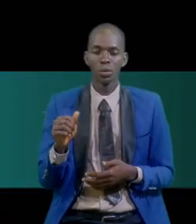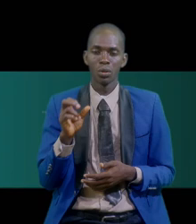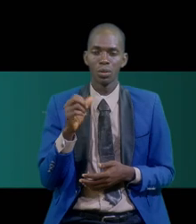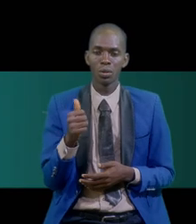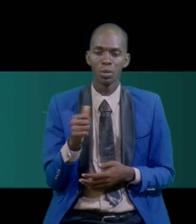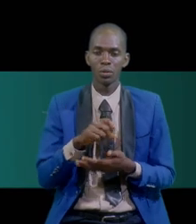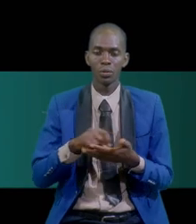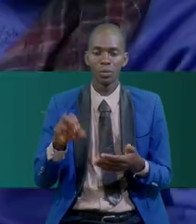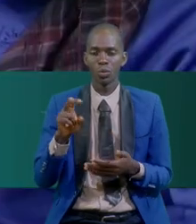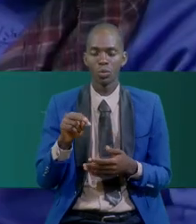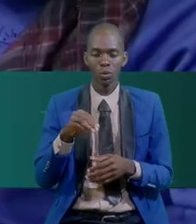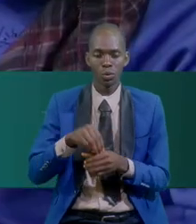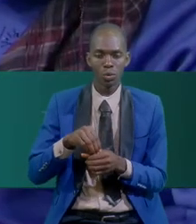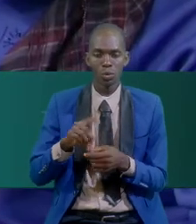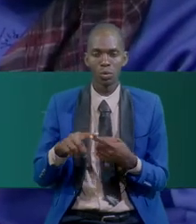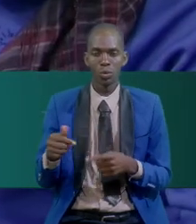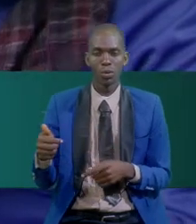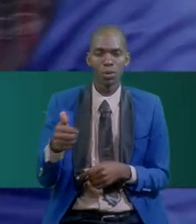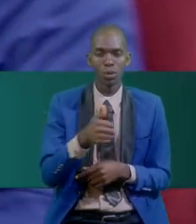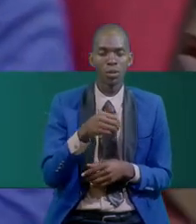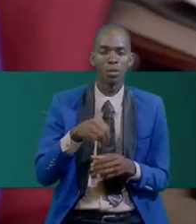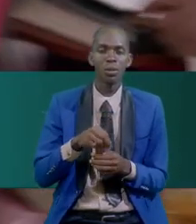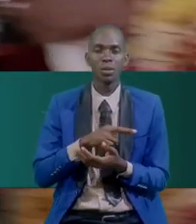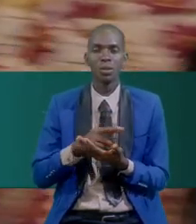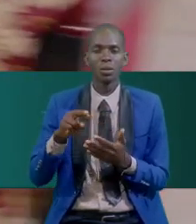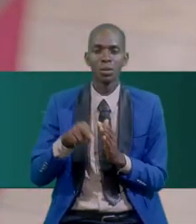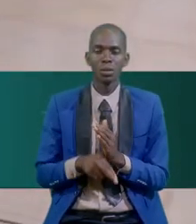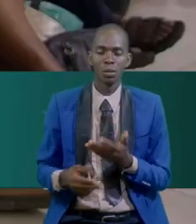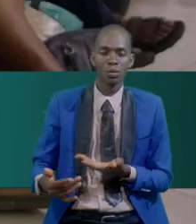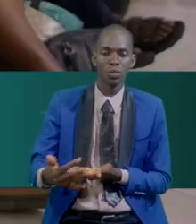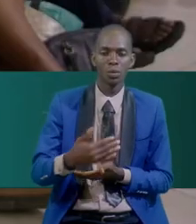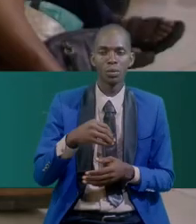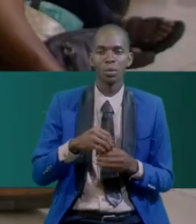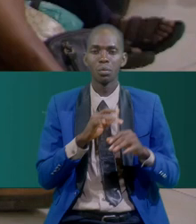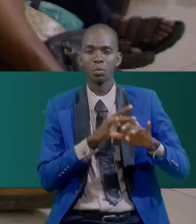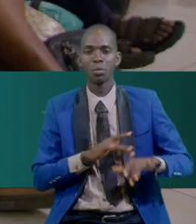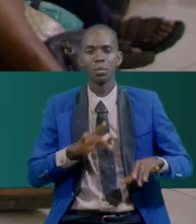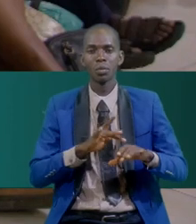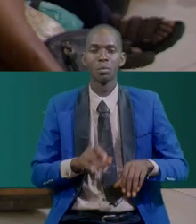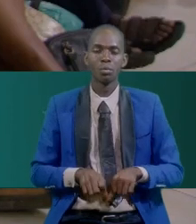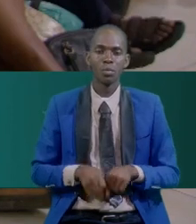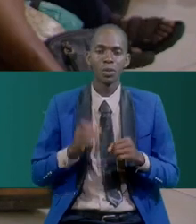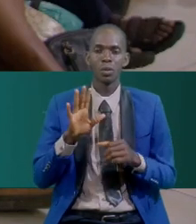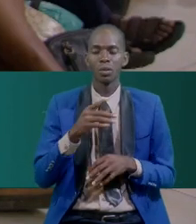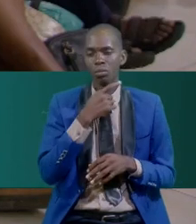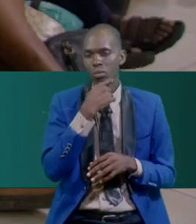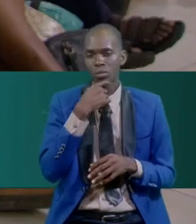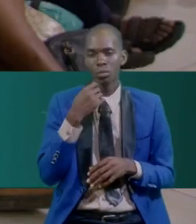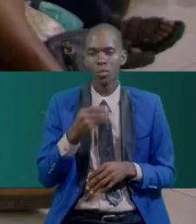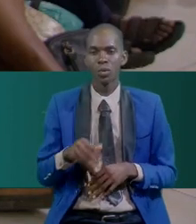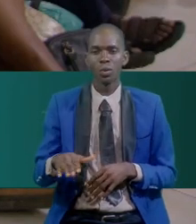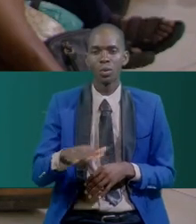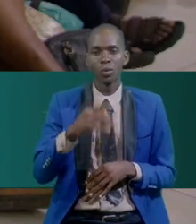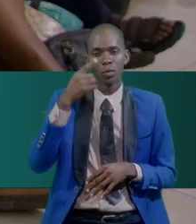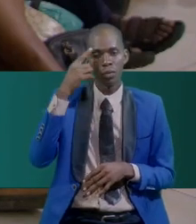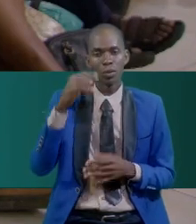in righteousness, reap in mercy, break up your fallow ground. For it is time